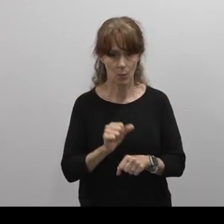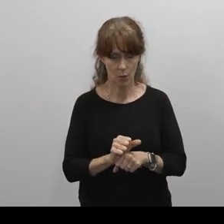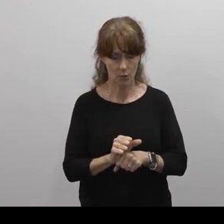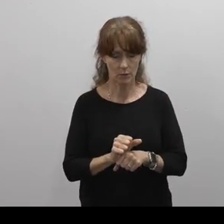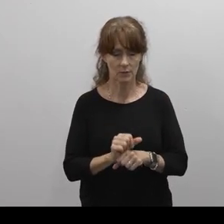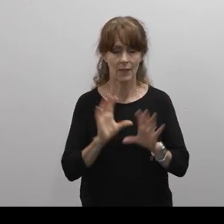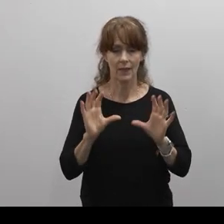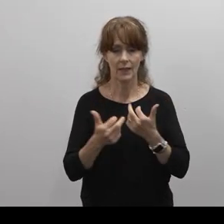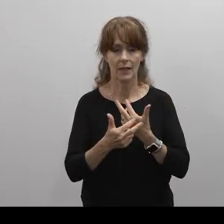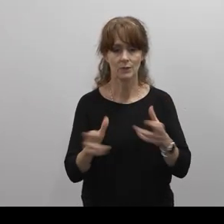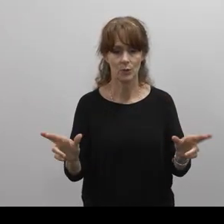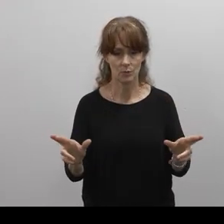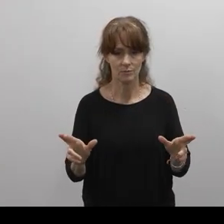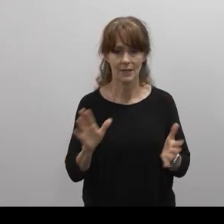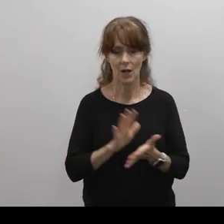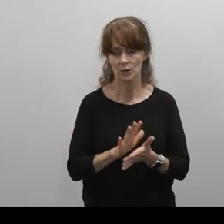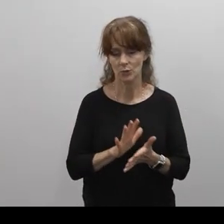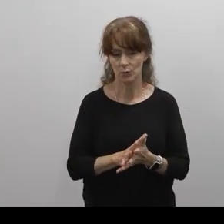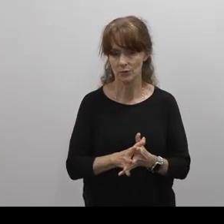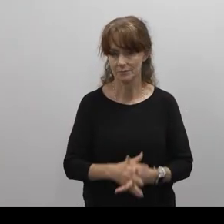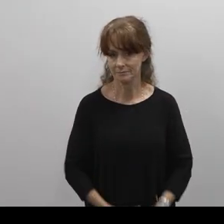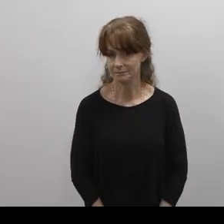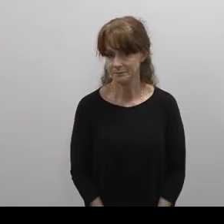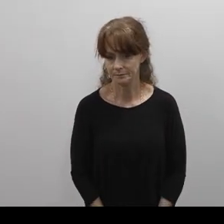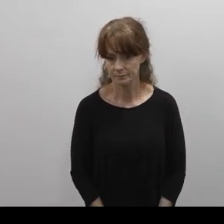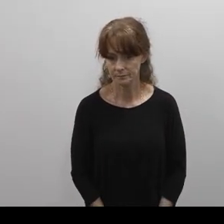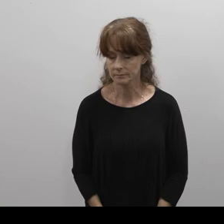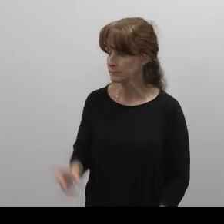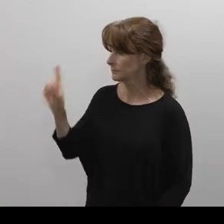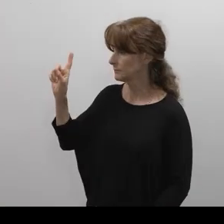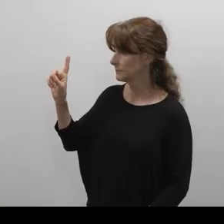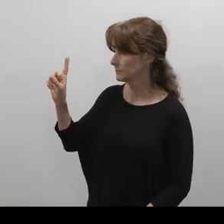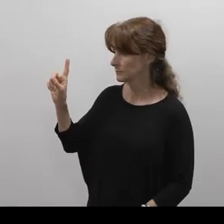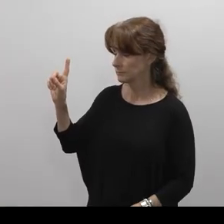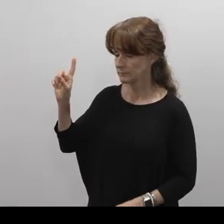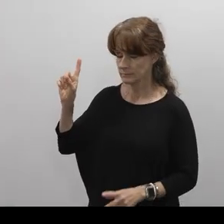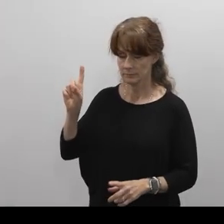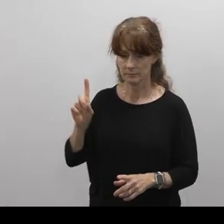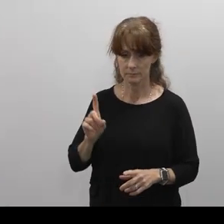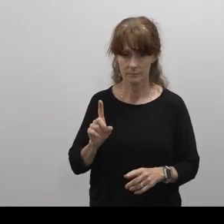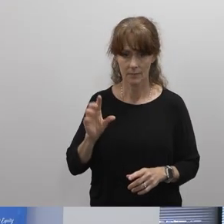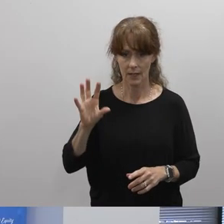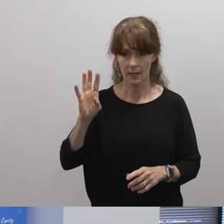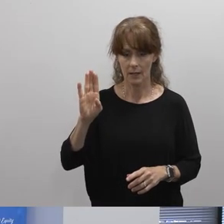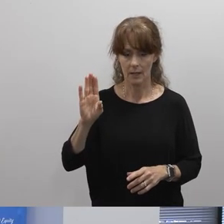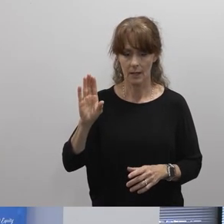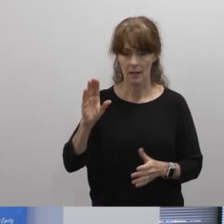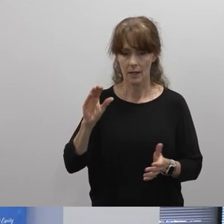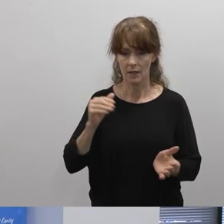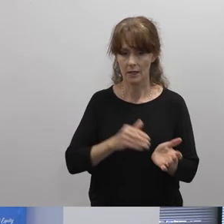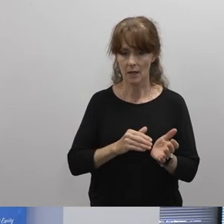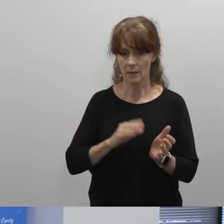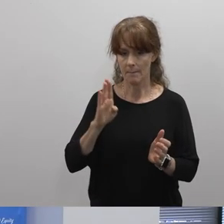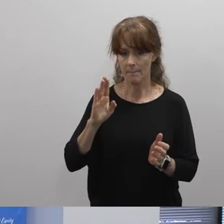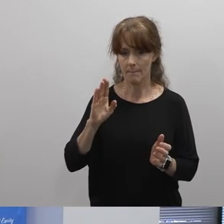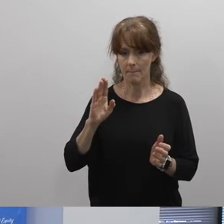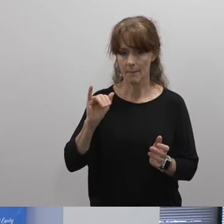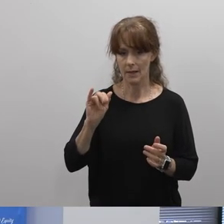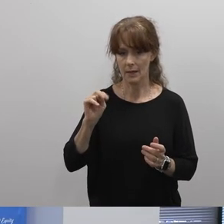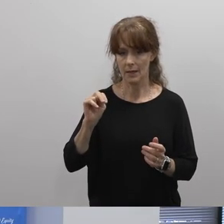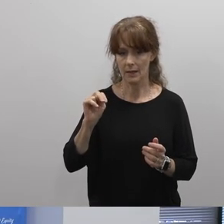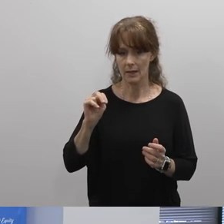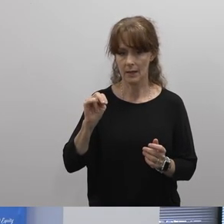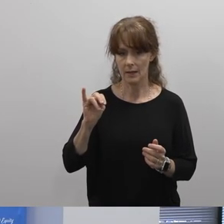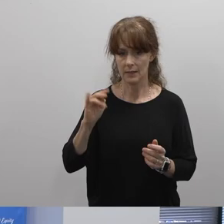our classrooms and in our schools. Dr. Baker, if I may, just on that. Please do. I think, as